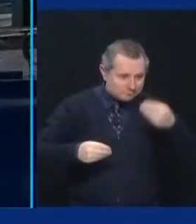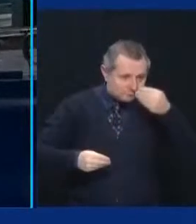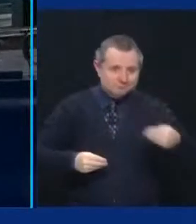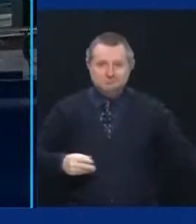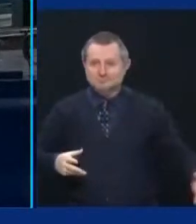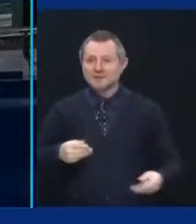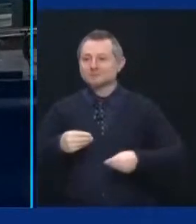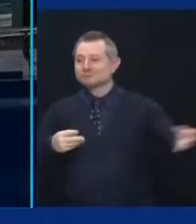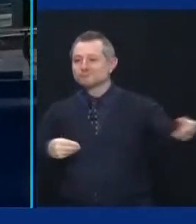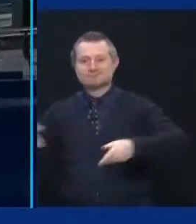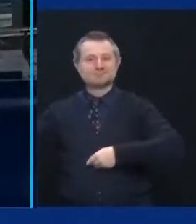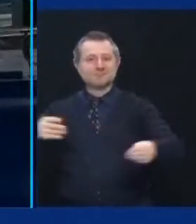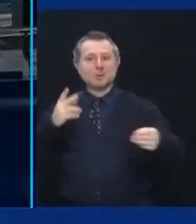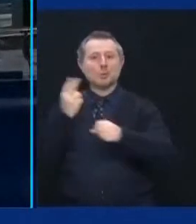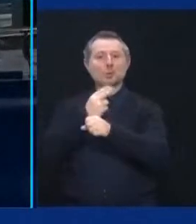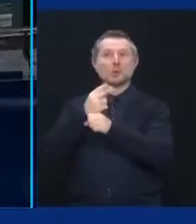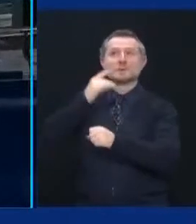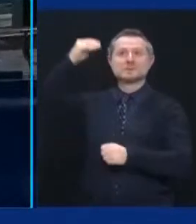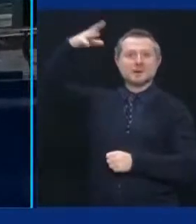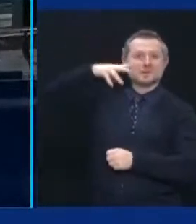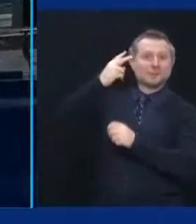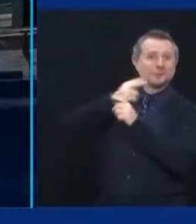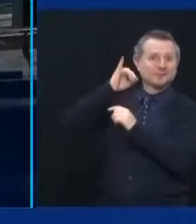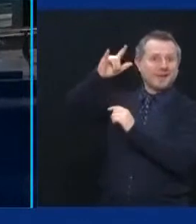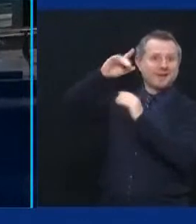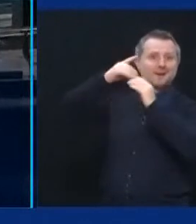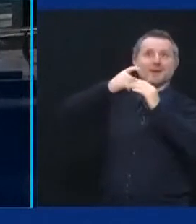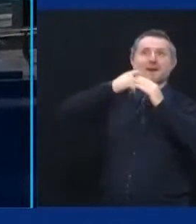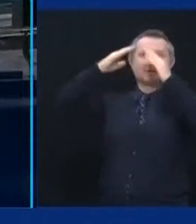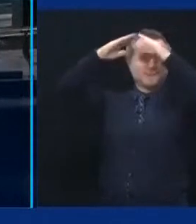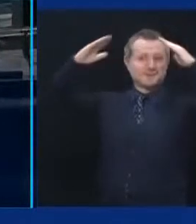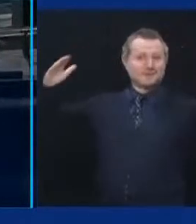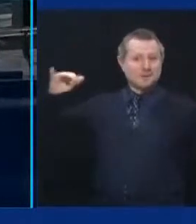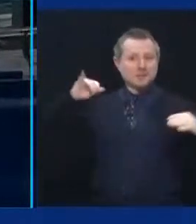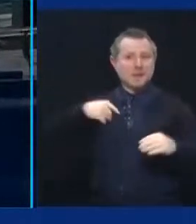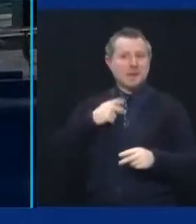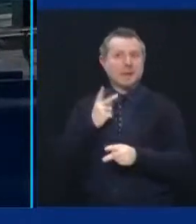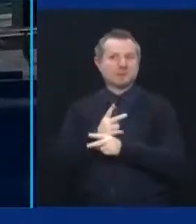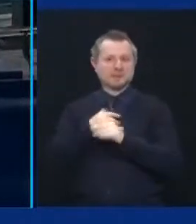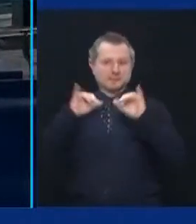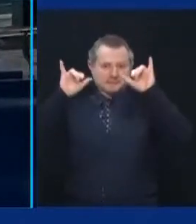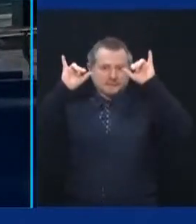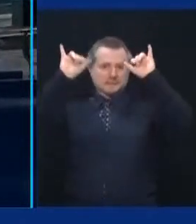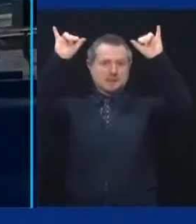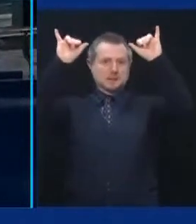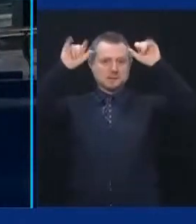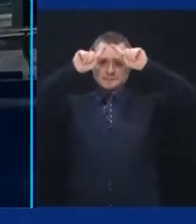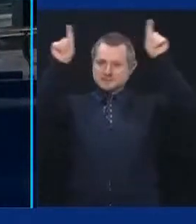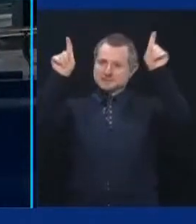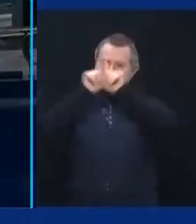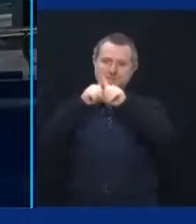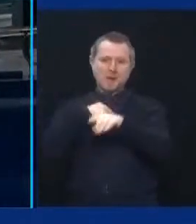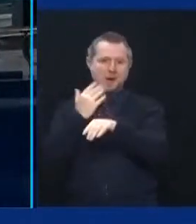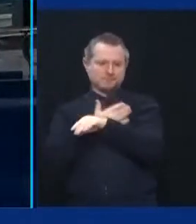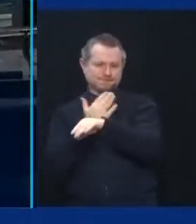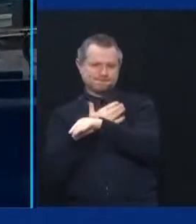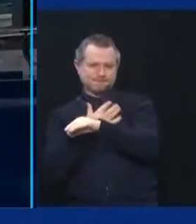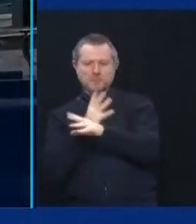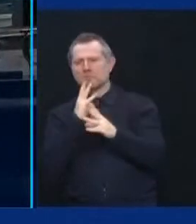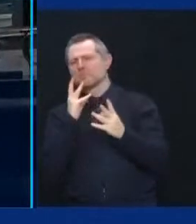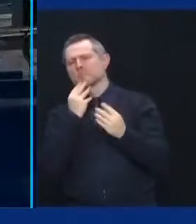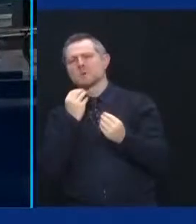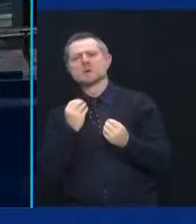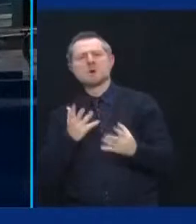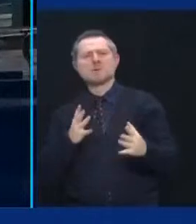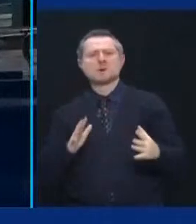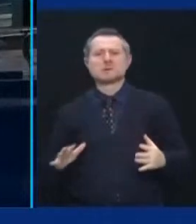illuminate the room for sorting purposes. We had to redo the entire skylight. It was a massive undertaking,